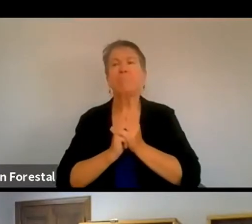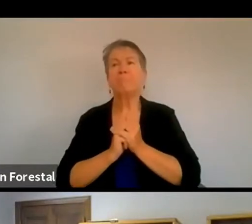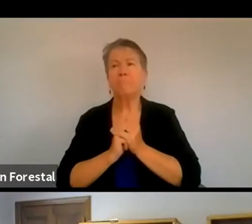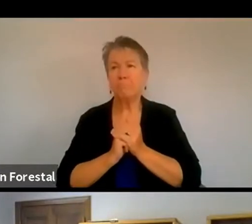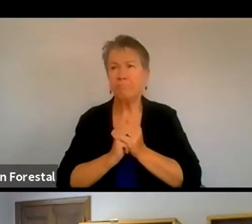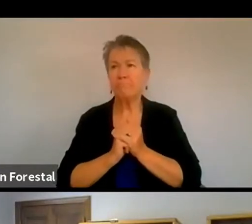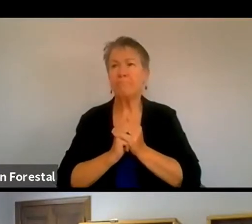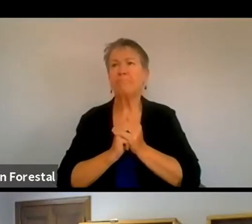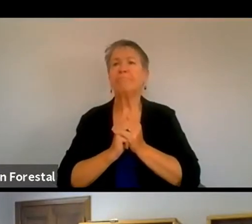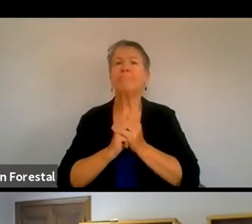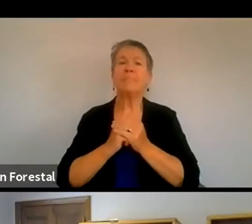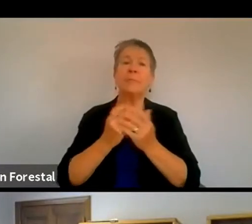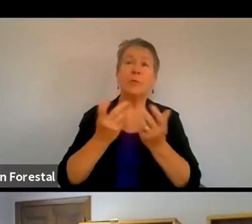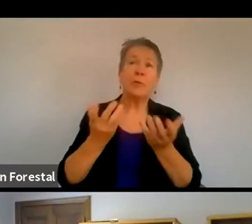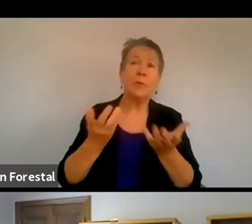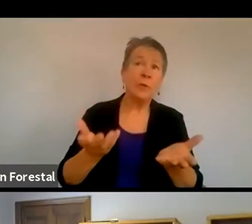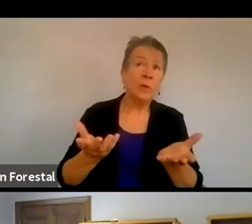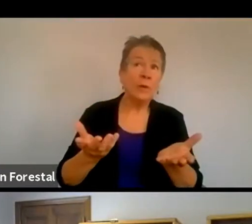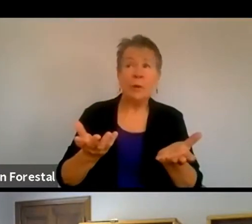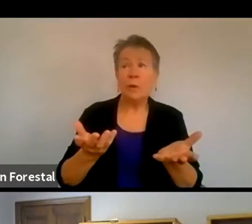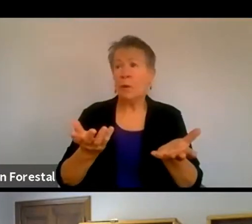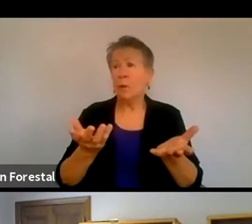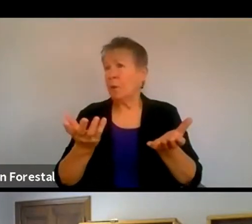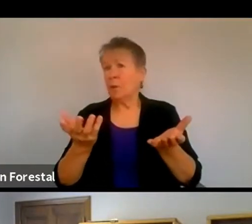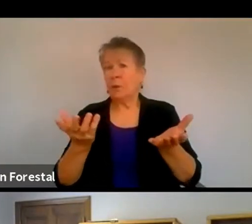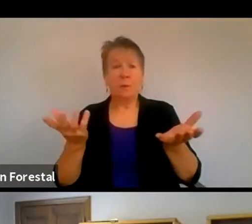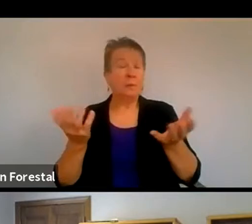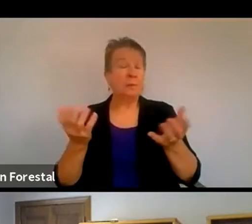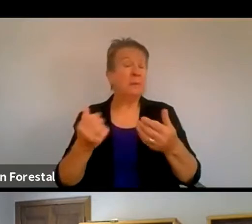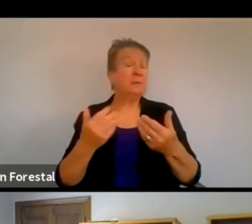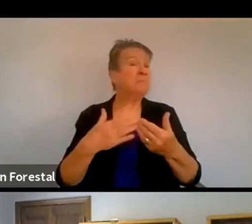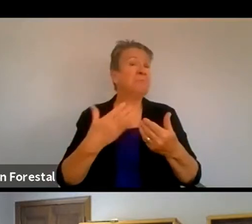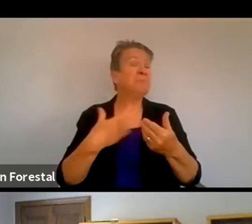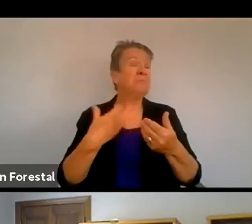It's actually pretty simple, Brenda.